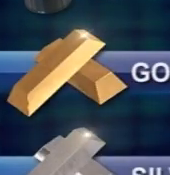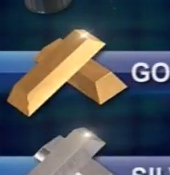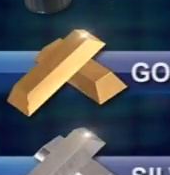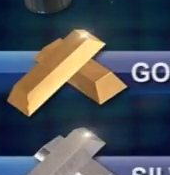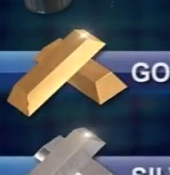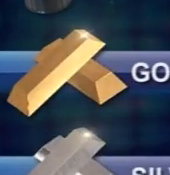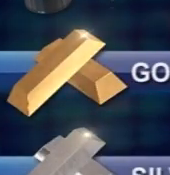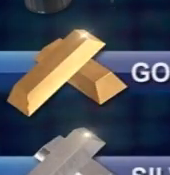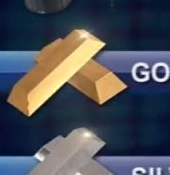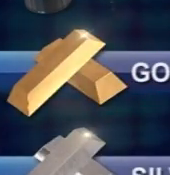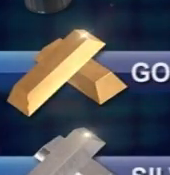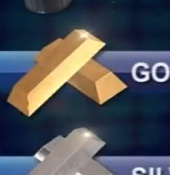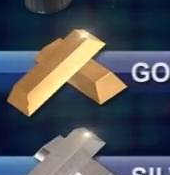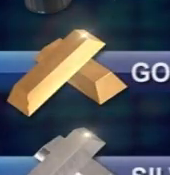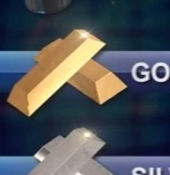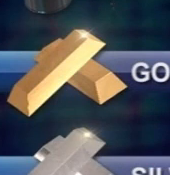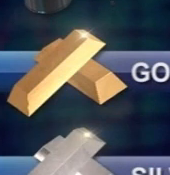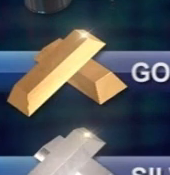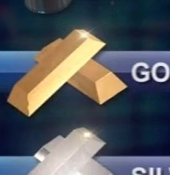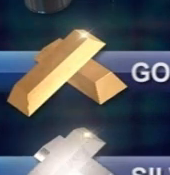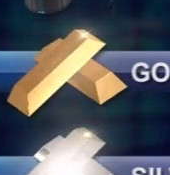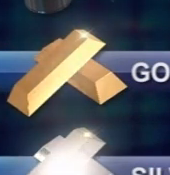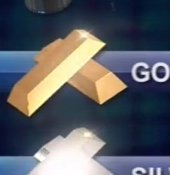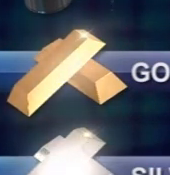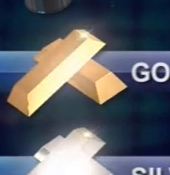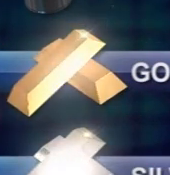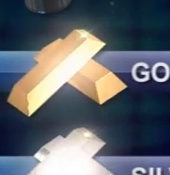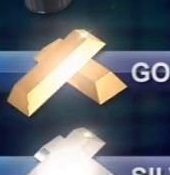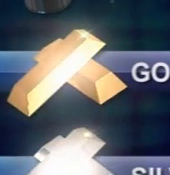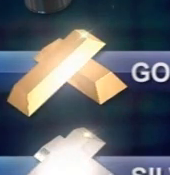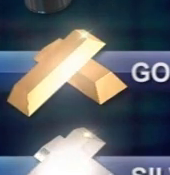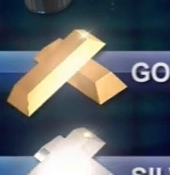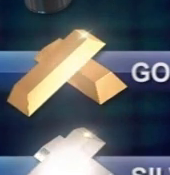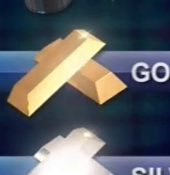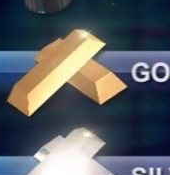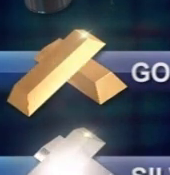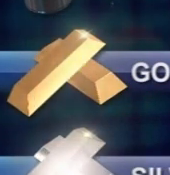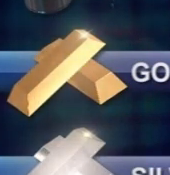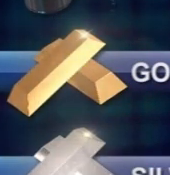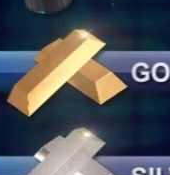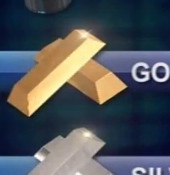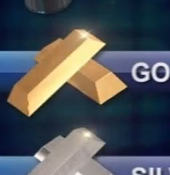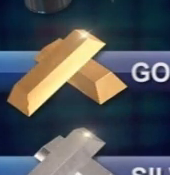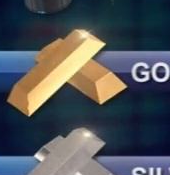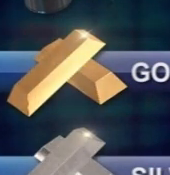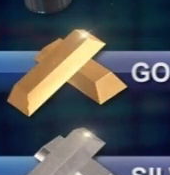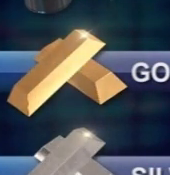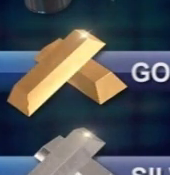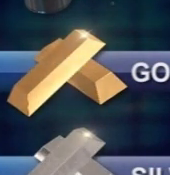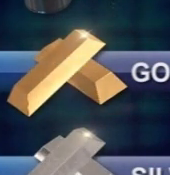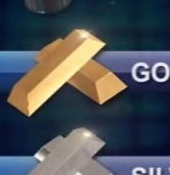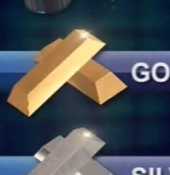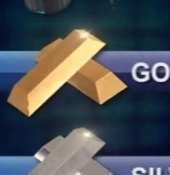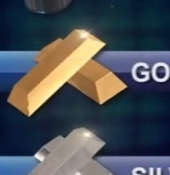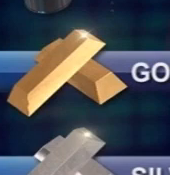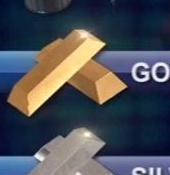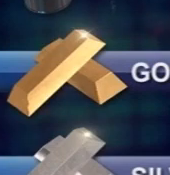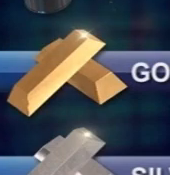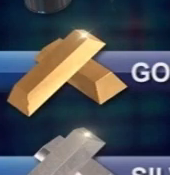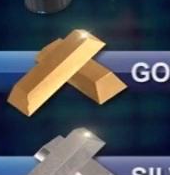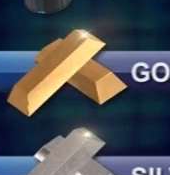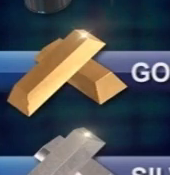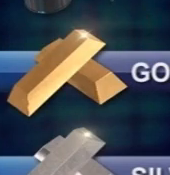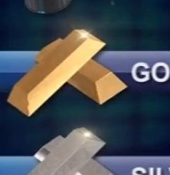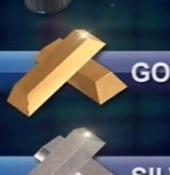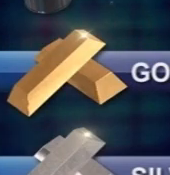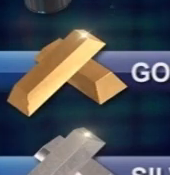improved today to $24.48 per barrel. Gold down, closing at $1,702 per ounce, while silver